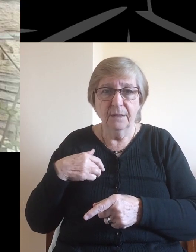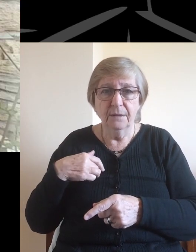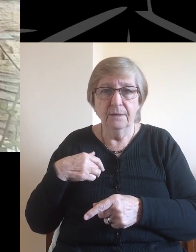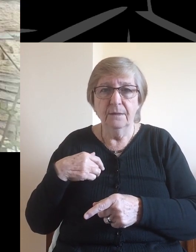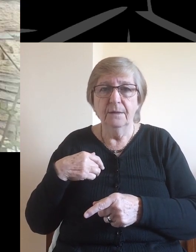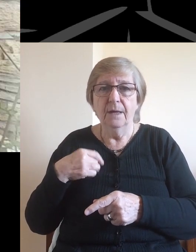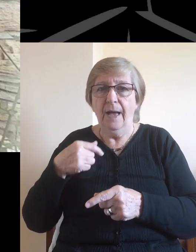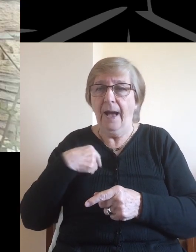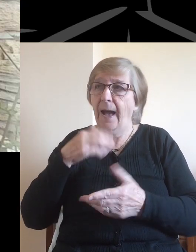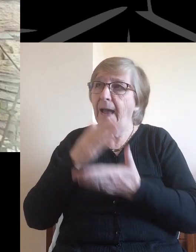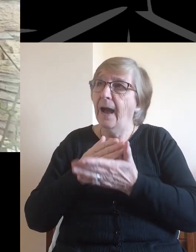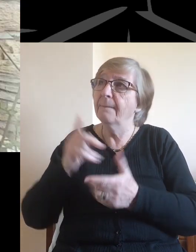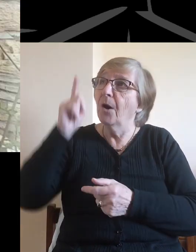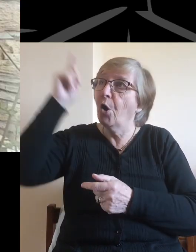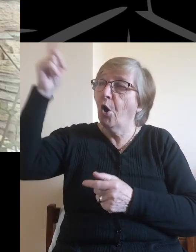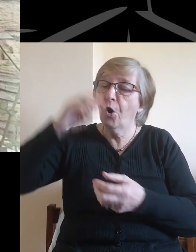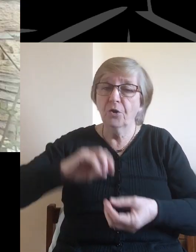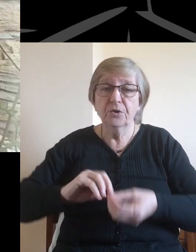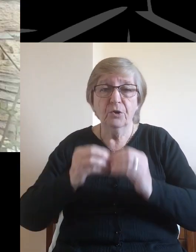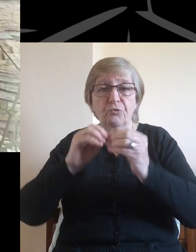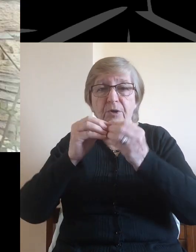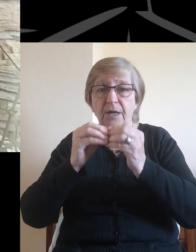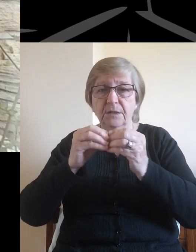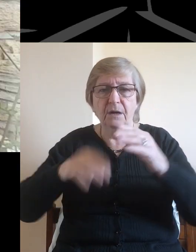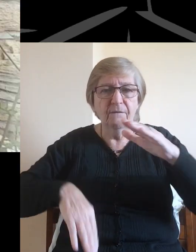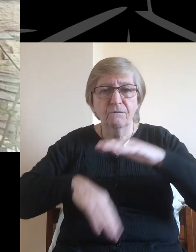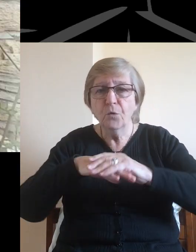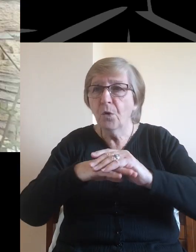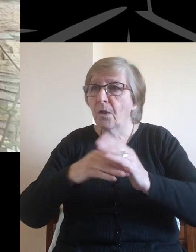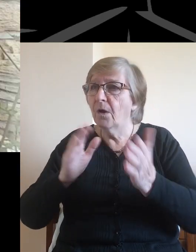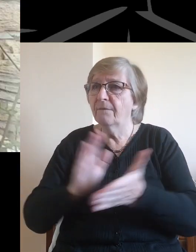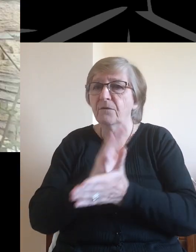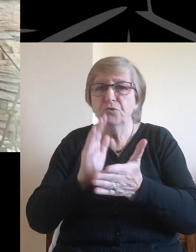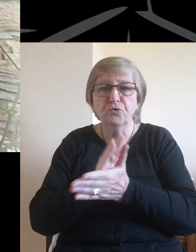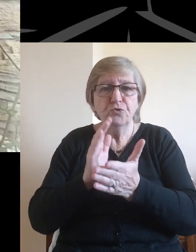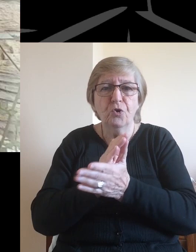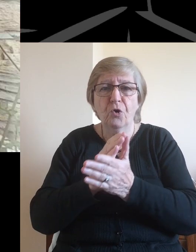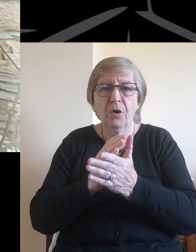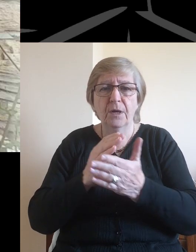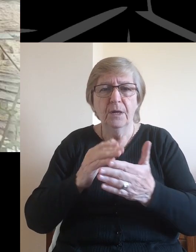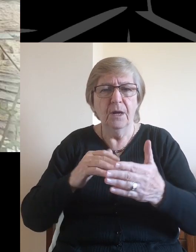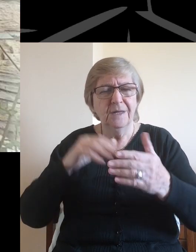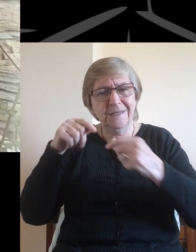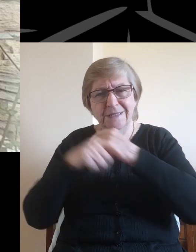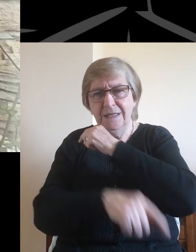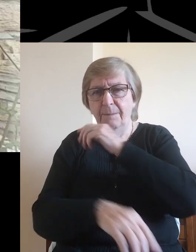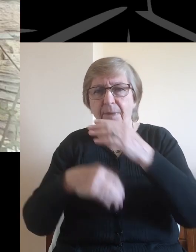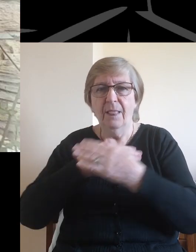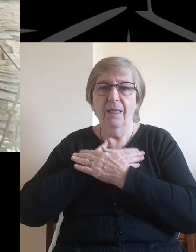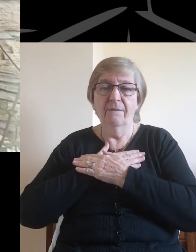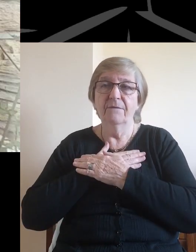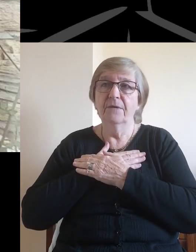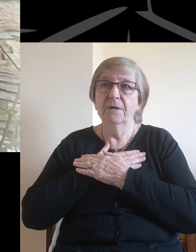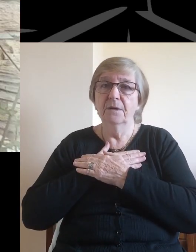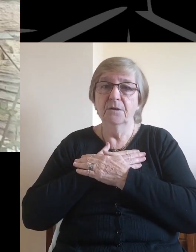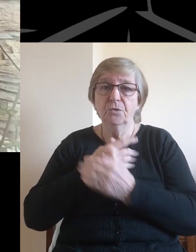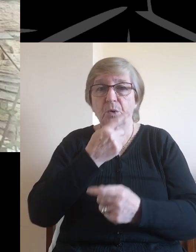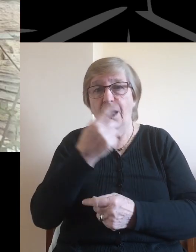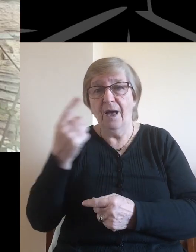character and quirkiness. For I am the God, the Creator, full of playfulness, joy, and deep felt